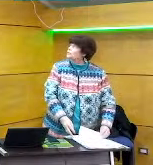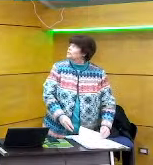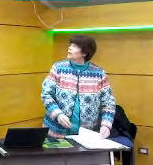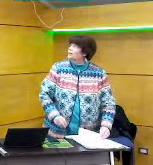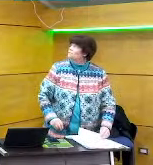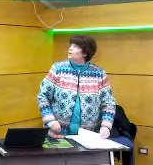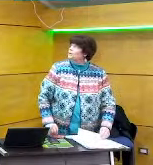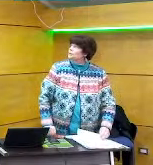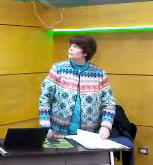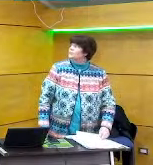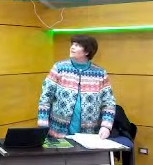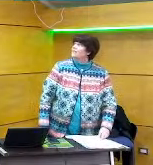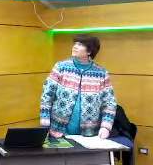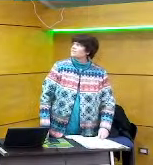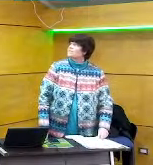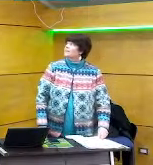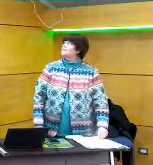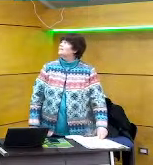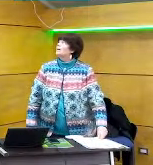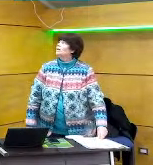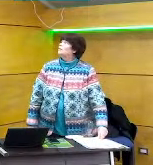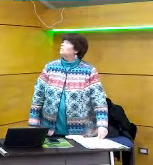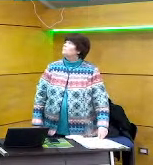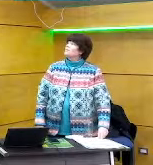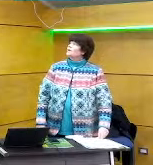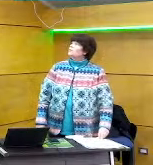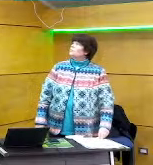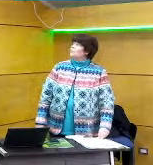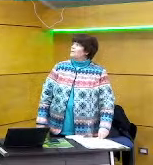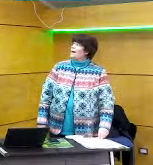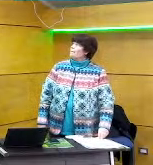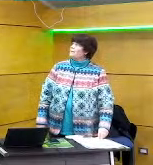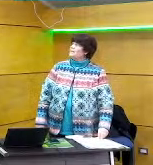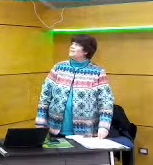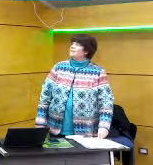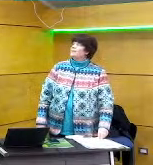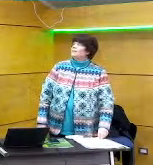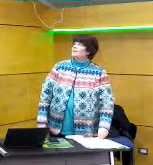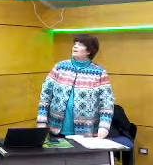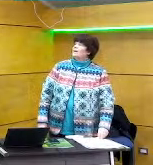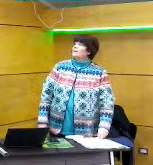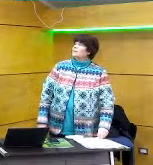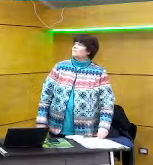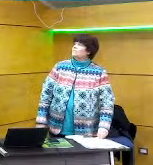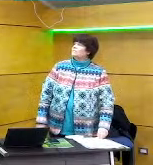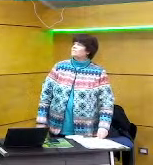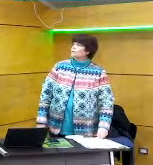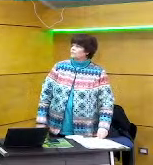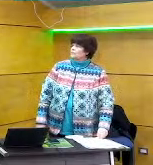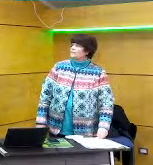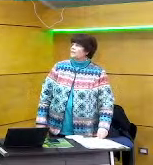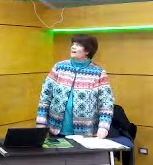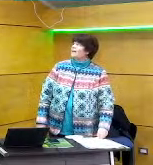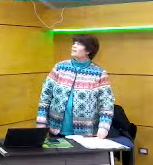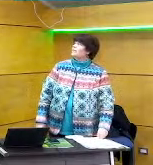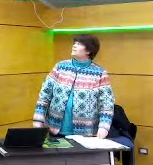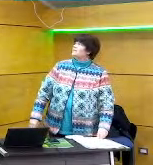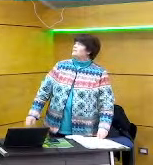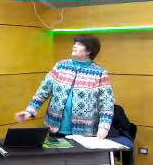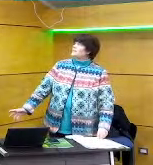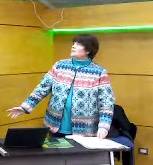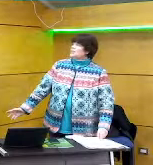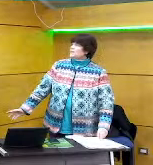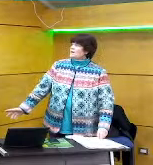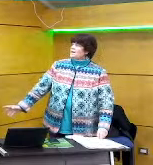The duologue and poetry, as I said, will be happening locally,